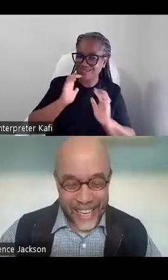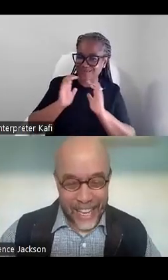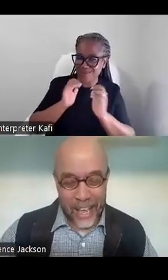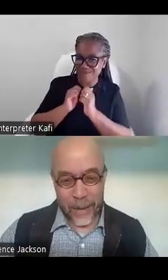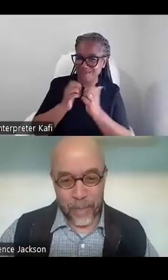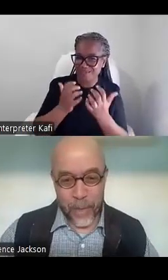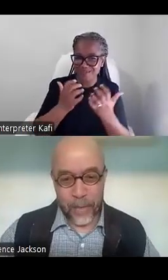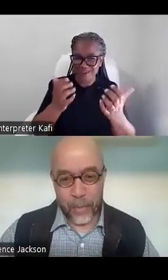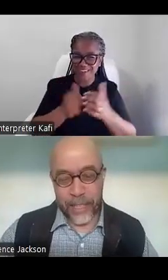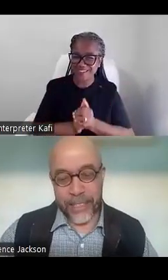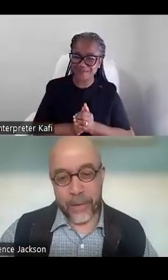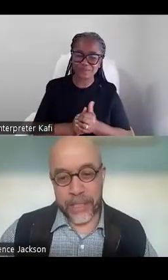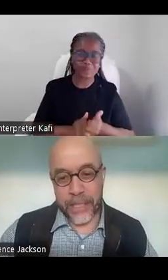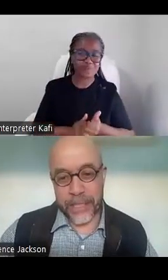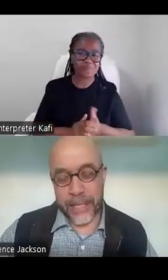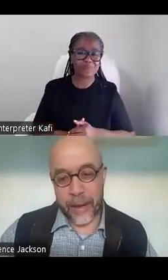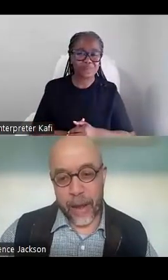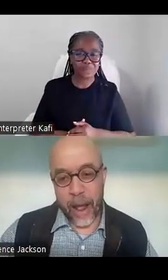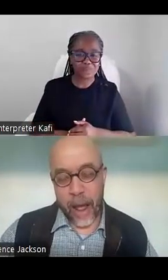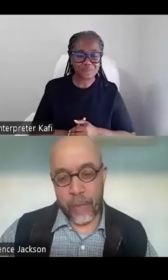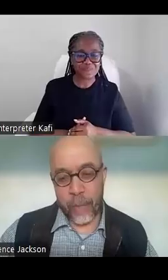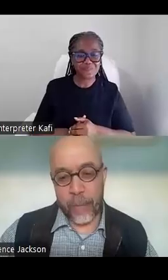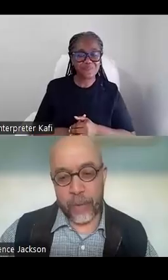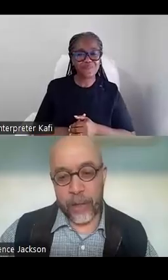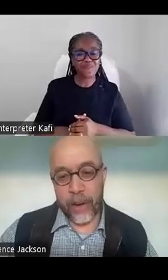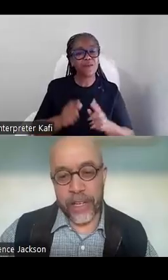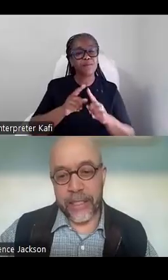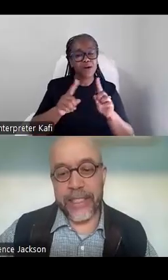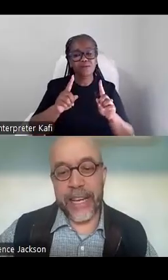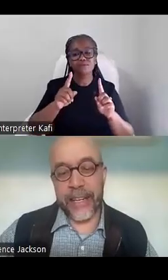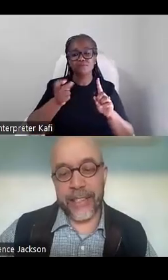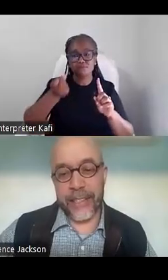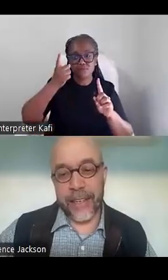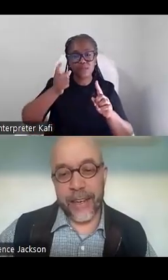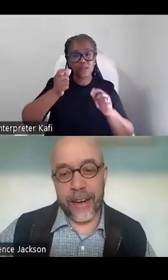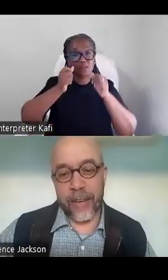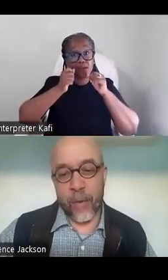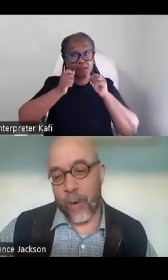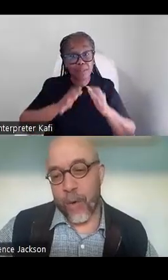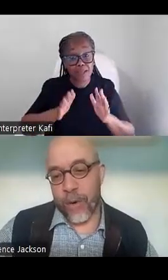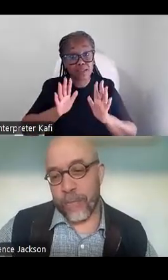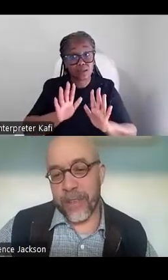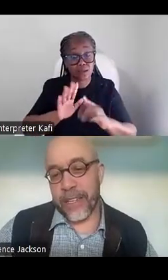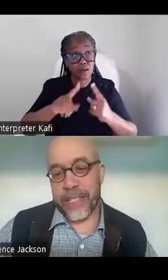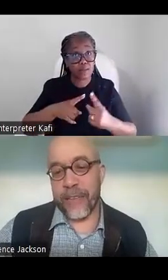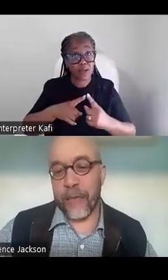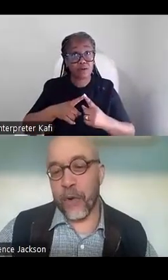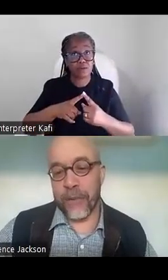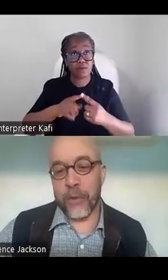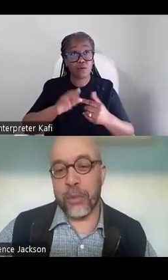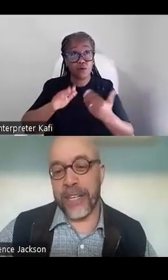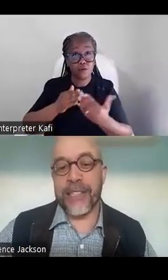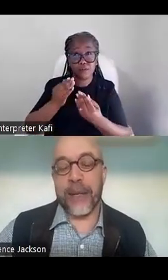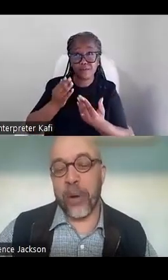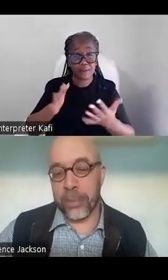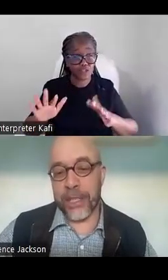audience. The last thing I would say is that learning to dance, or let's say feel